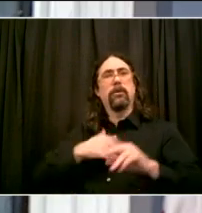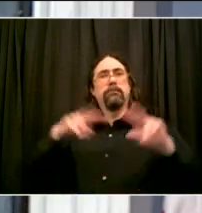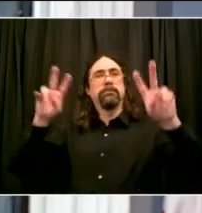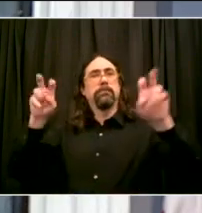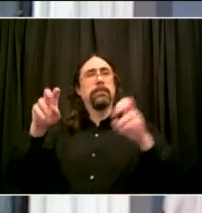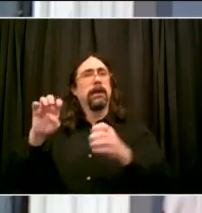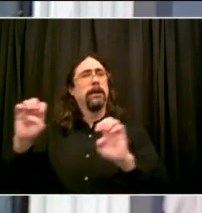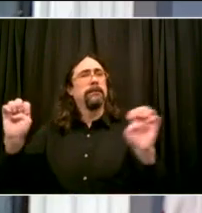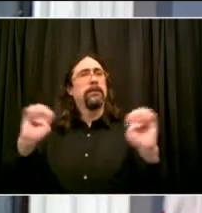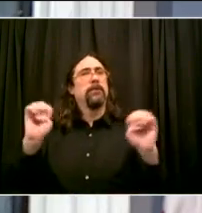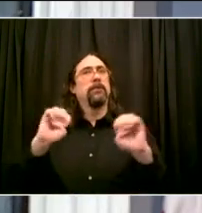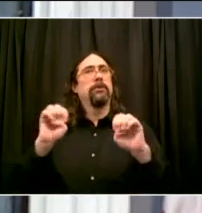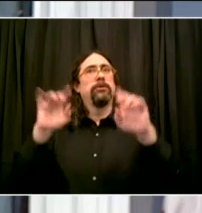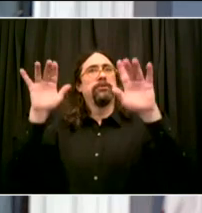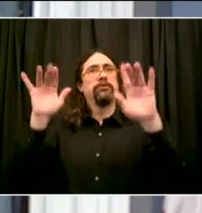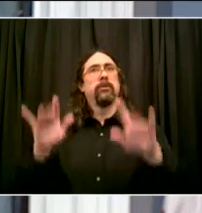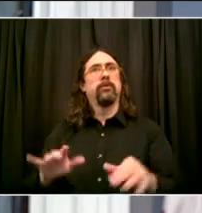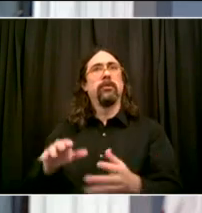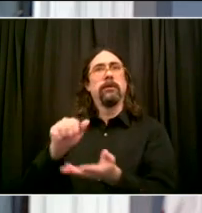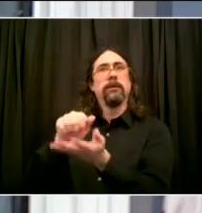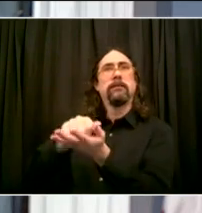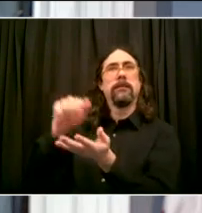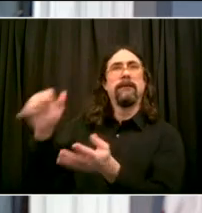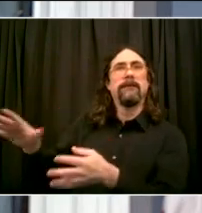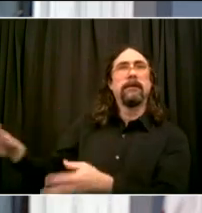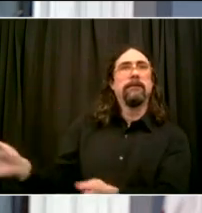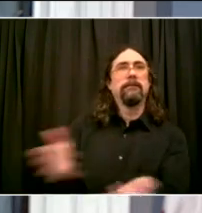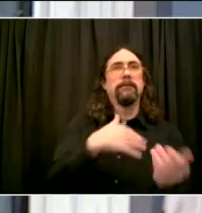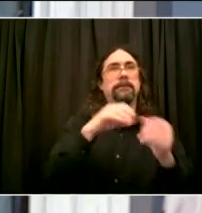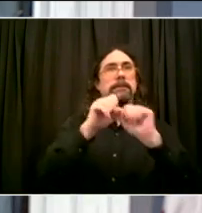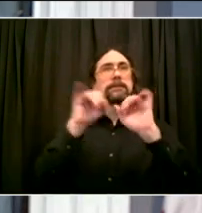the pedestrian crosswalks and do some, the